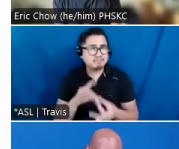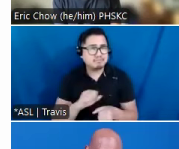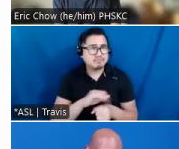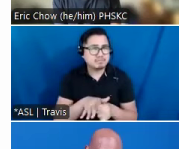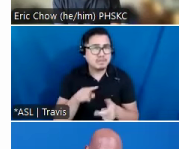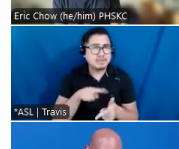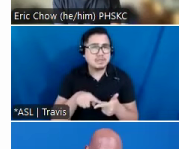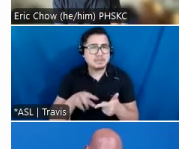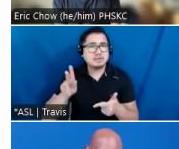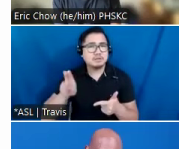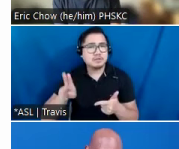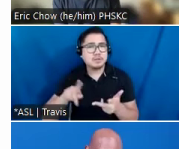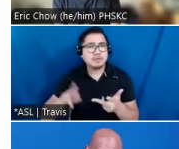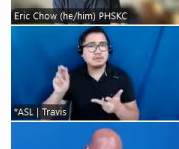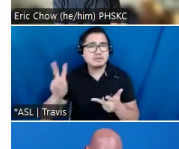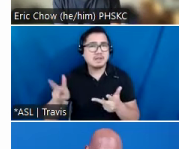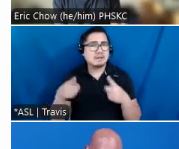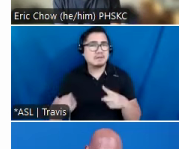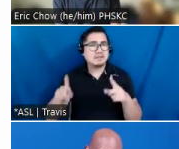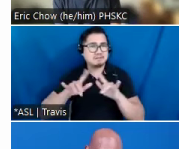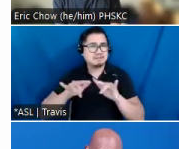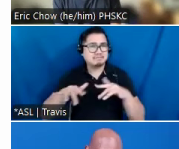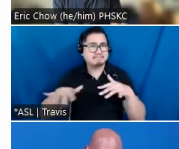and RSV happening at the same time that